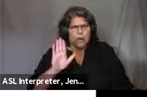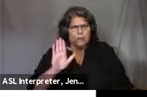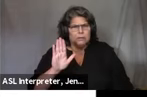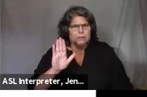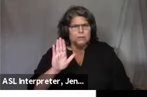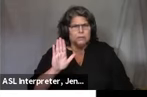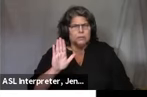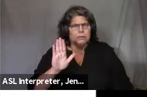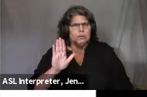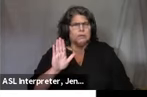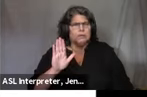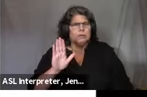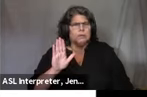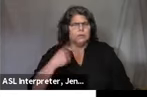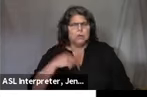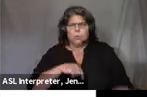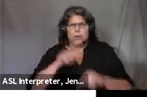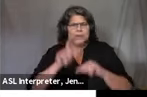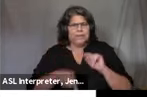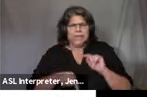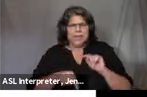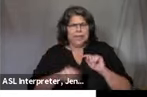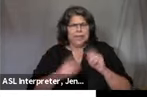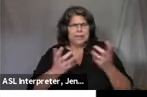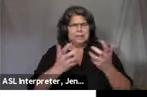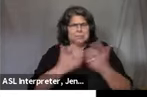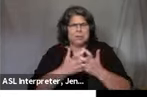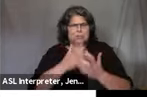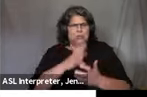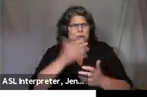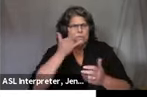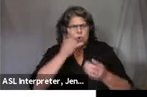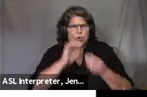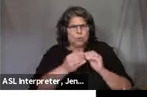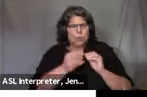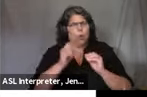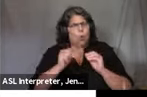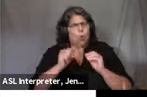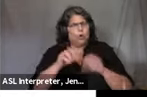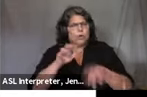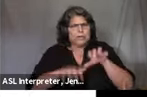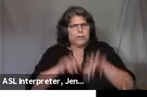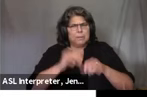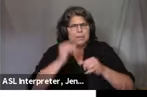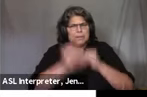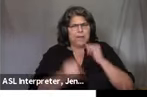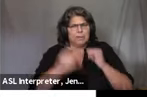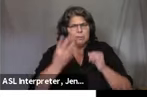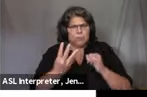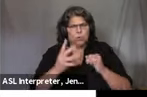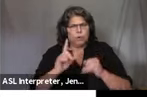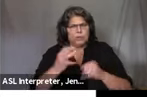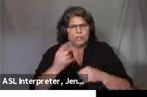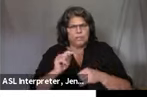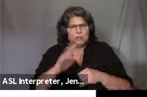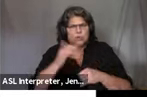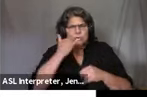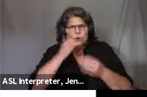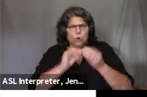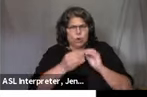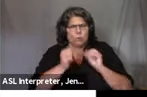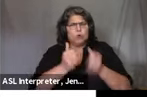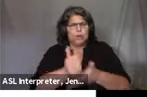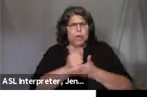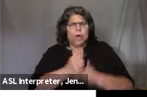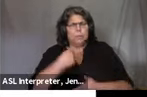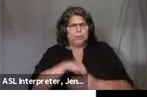can't match you to your number. You can also type in the last 4 digits of your telephone number. That could help us find